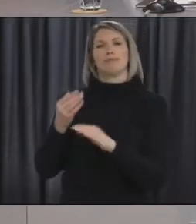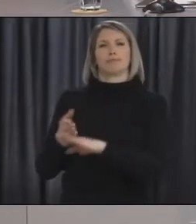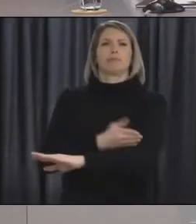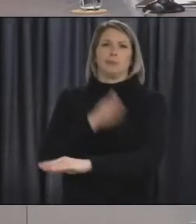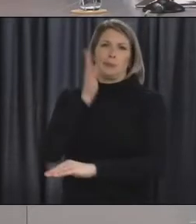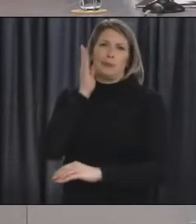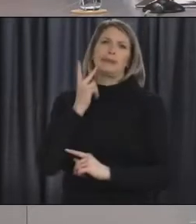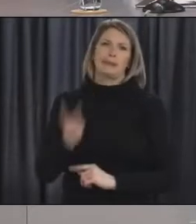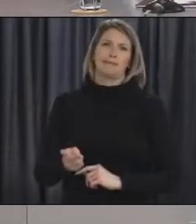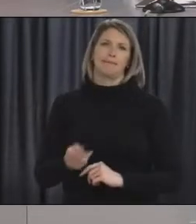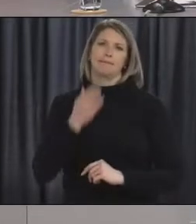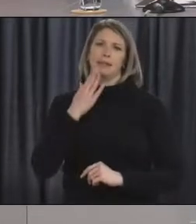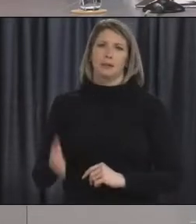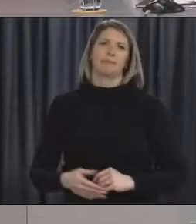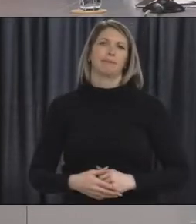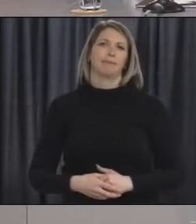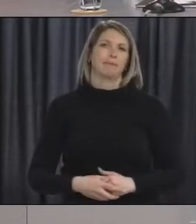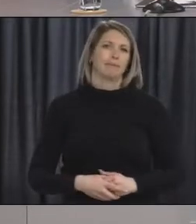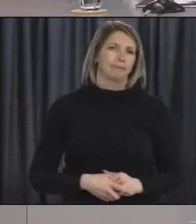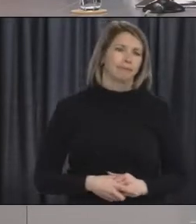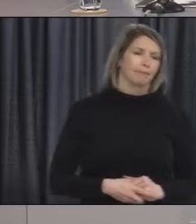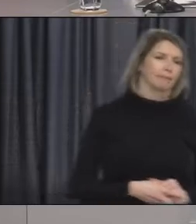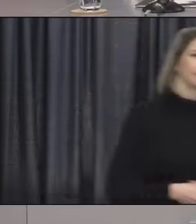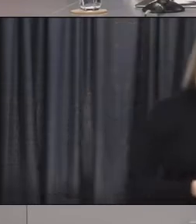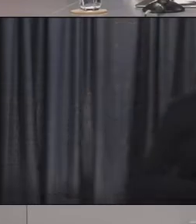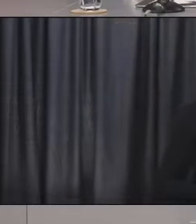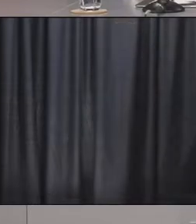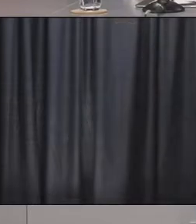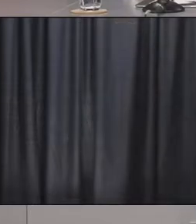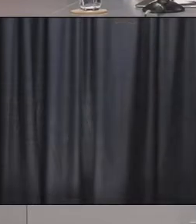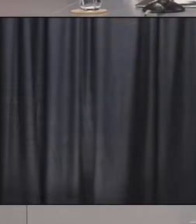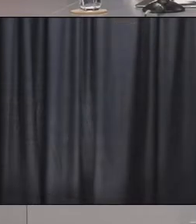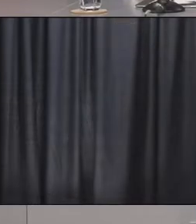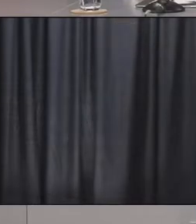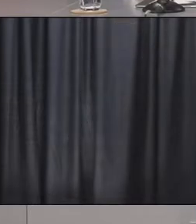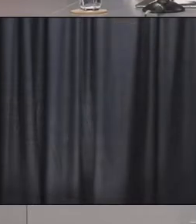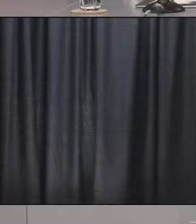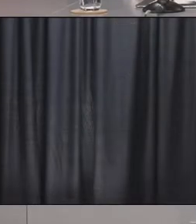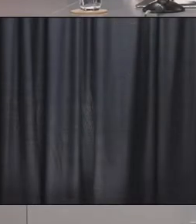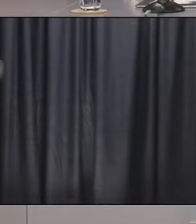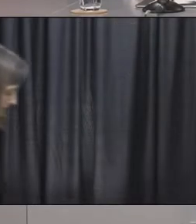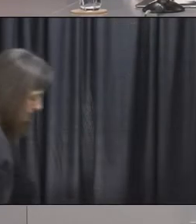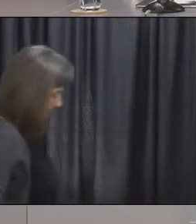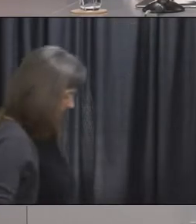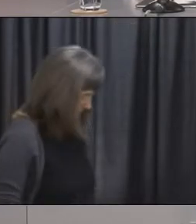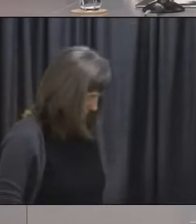Thank you. Our next questions are from Kellyanne Roberts of NTV News. Please go ahead.